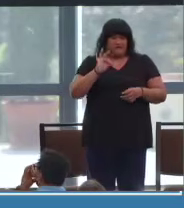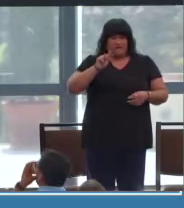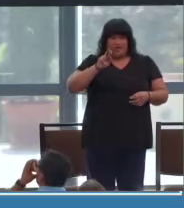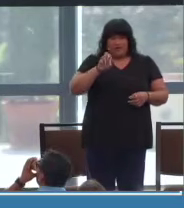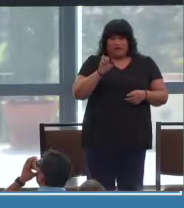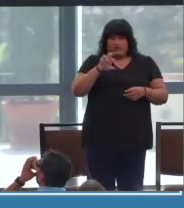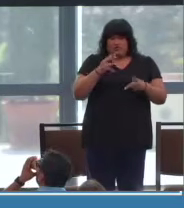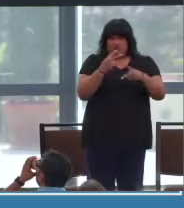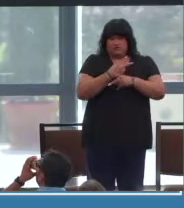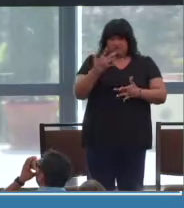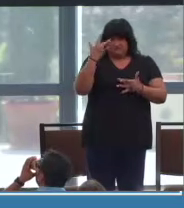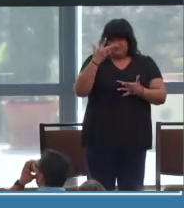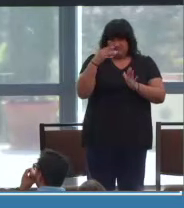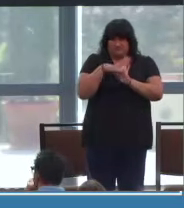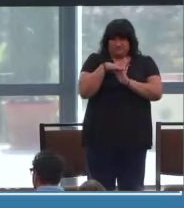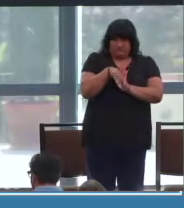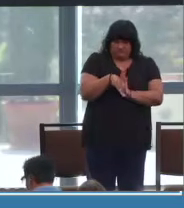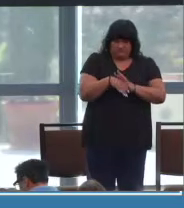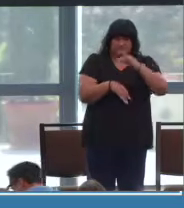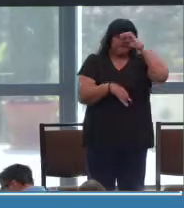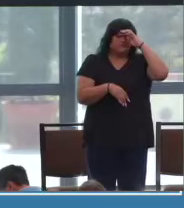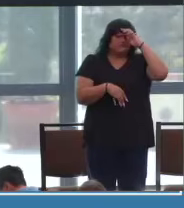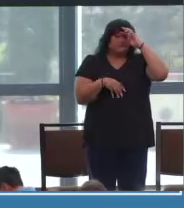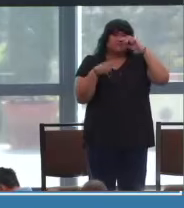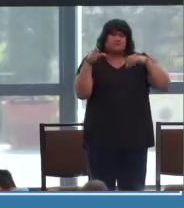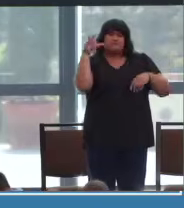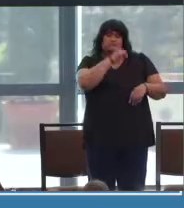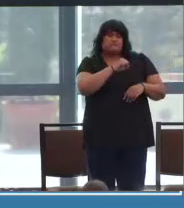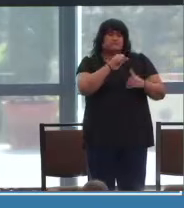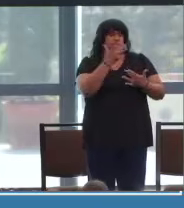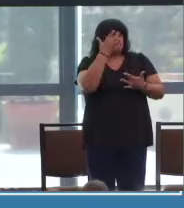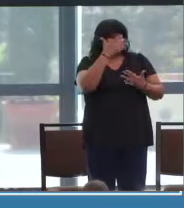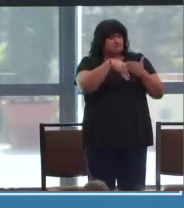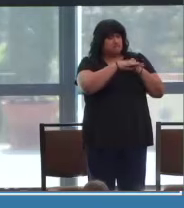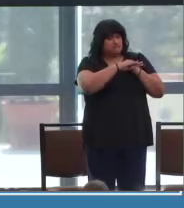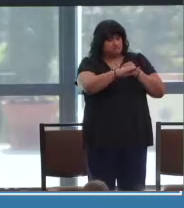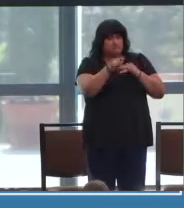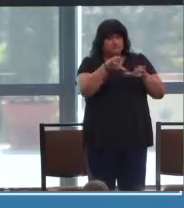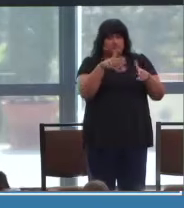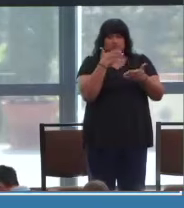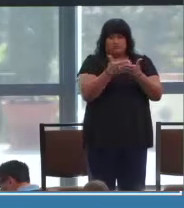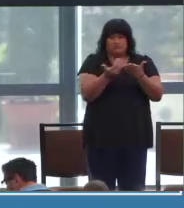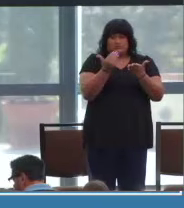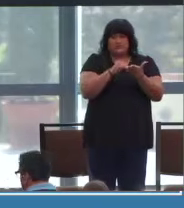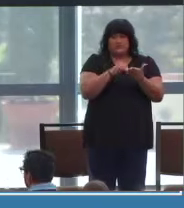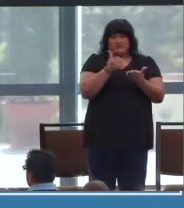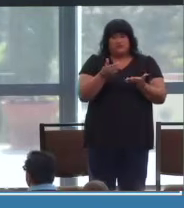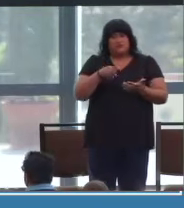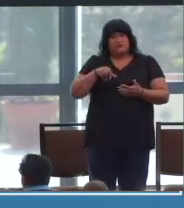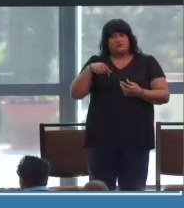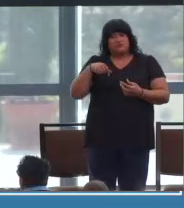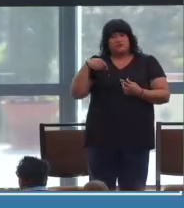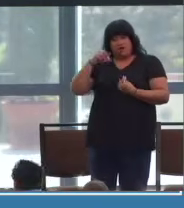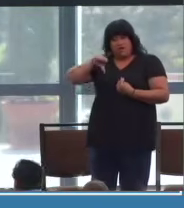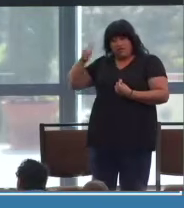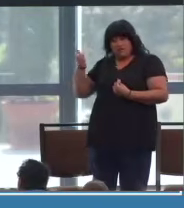disease. But assuming that disease is pretty stable and you're doing okay, again, when we think about other additional precautions,